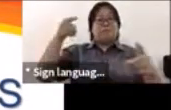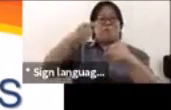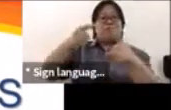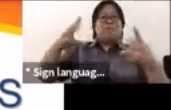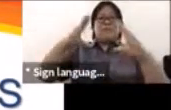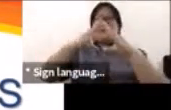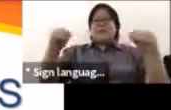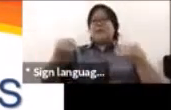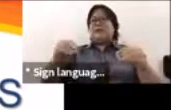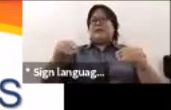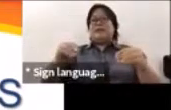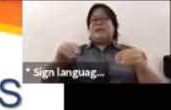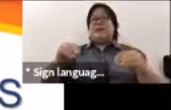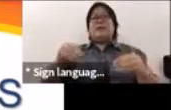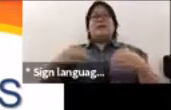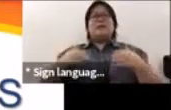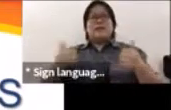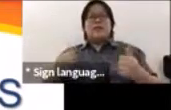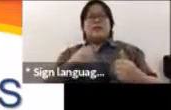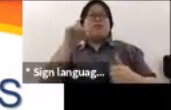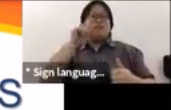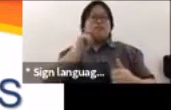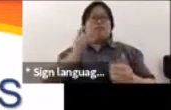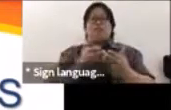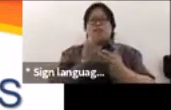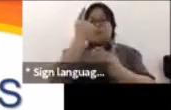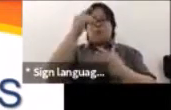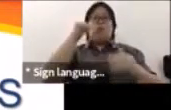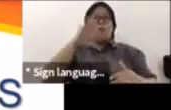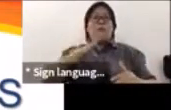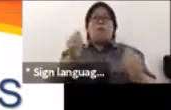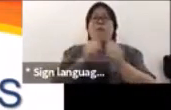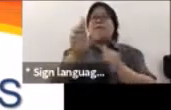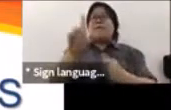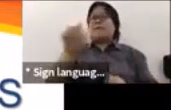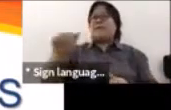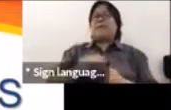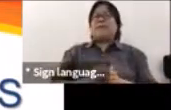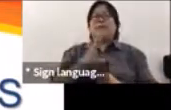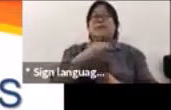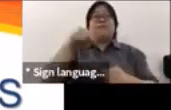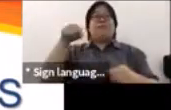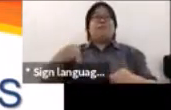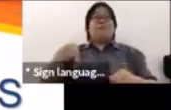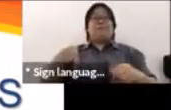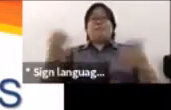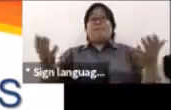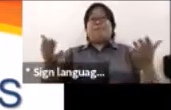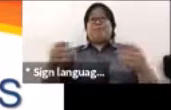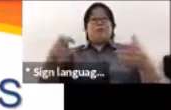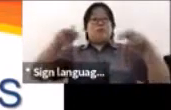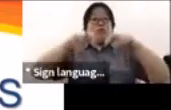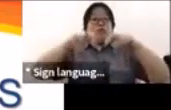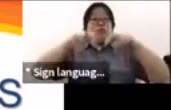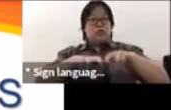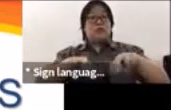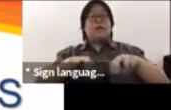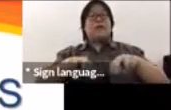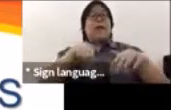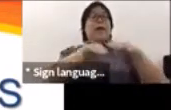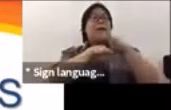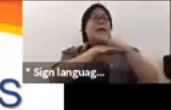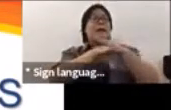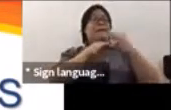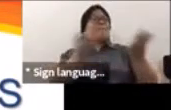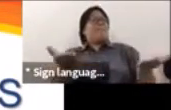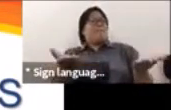and reproductive health rights of women, girls, disabilities, and then in this particular research, the access to services, how